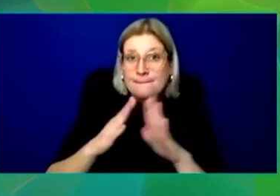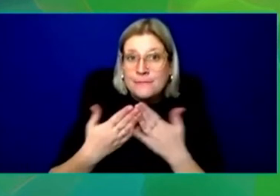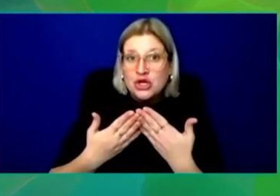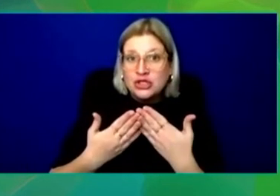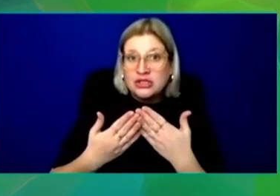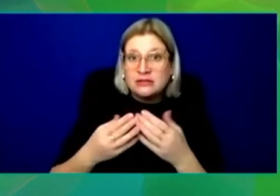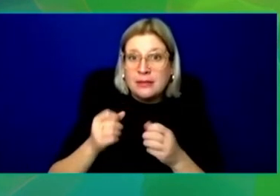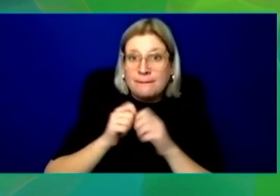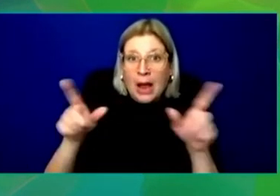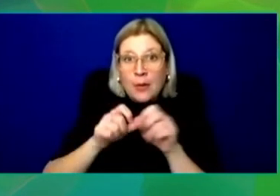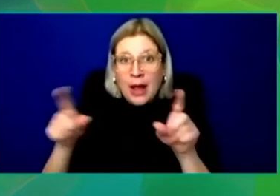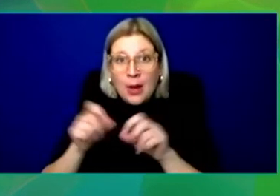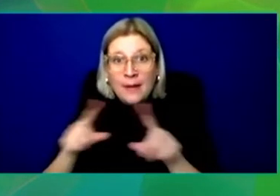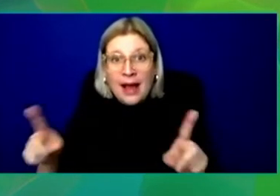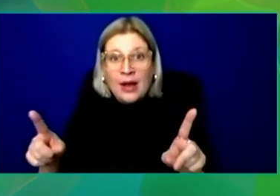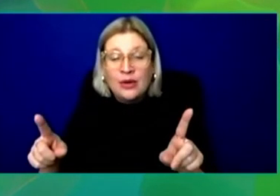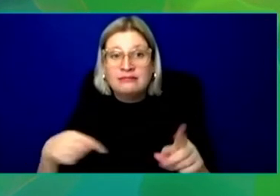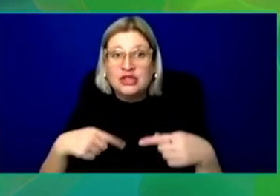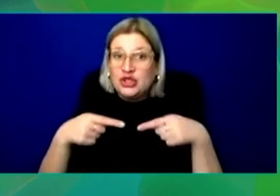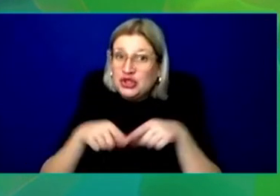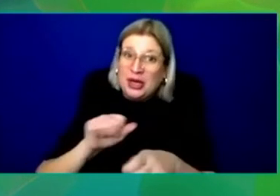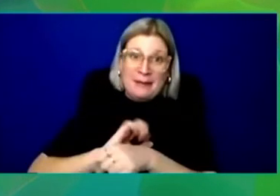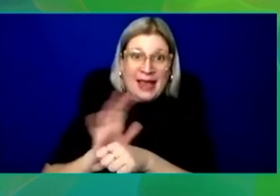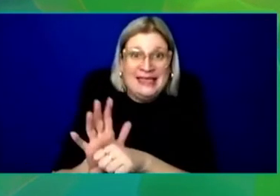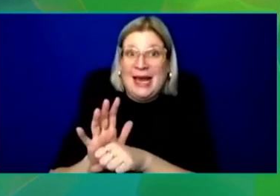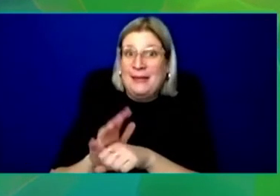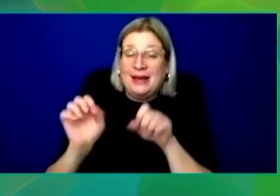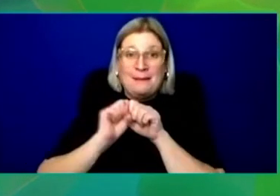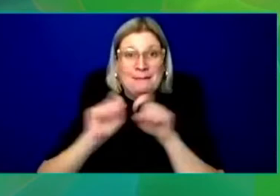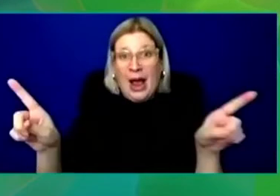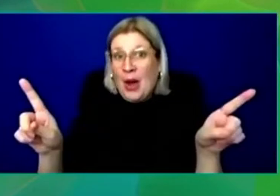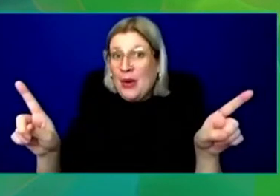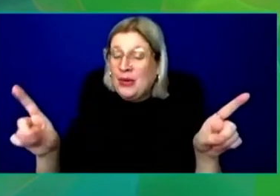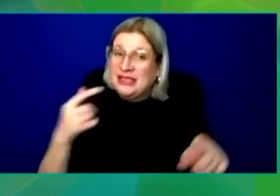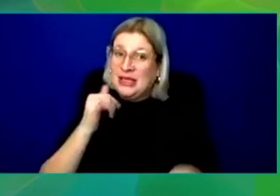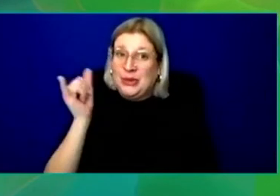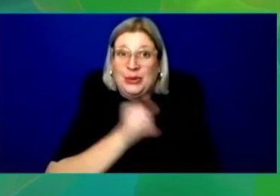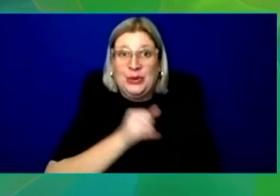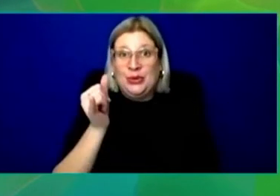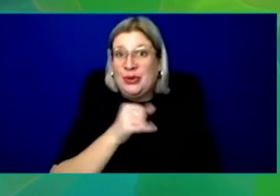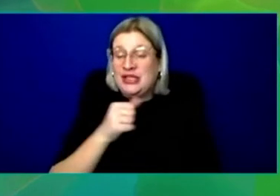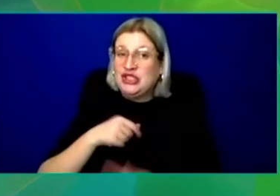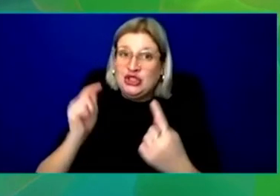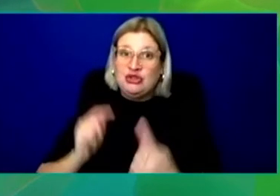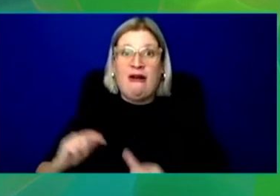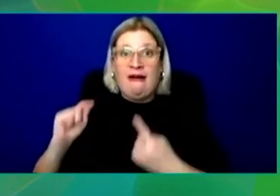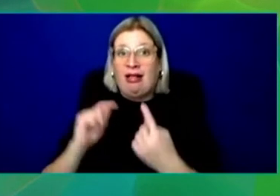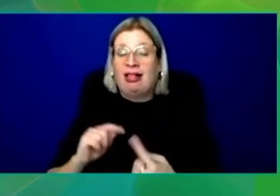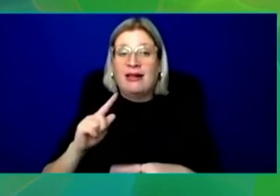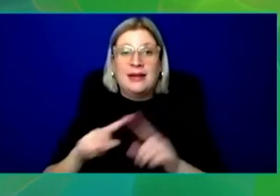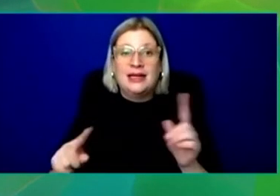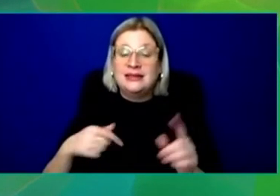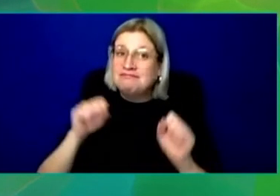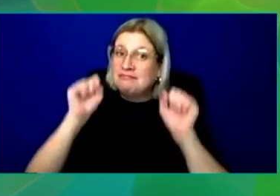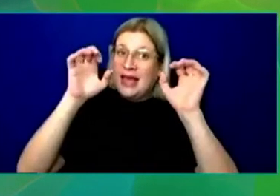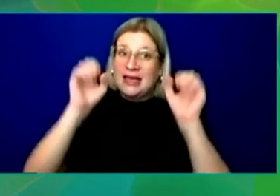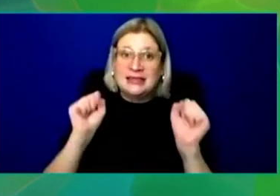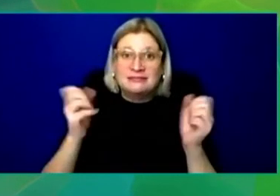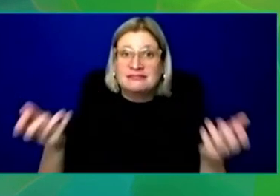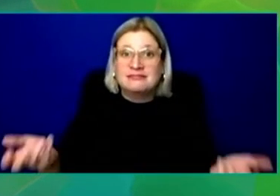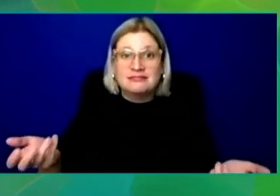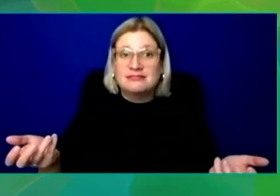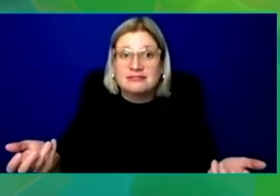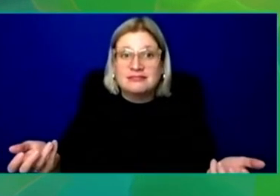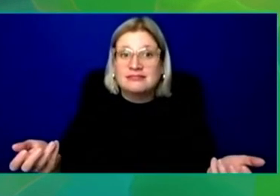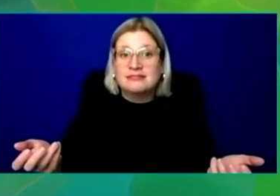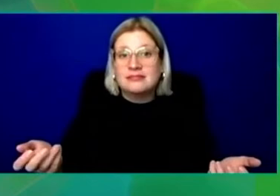don't launch publishing endeavors in the middle of pandemics, but you know, but it's been pretty amazing. And so we're working on books